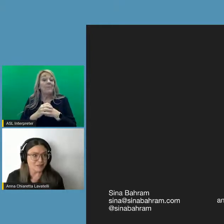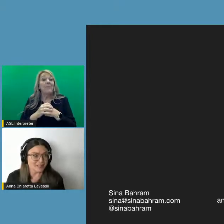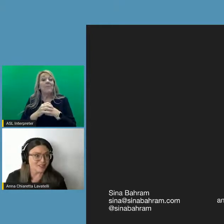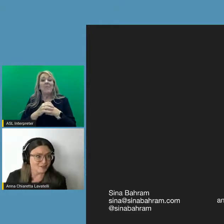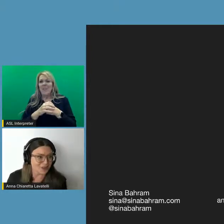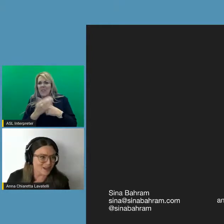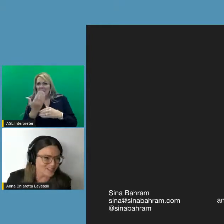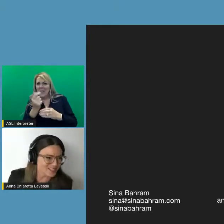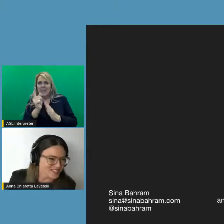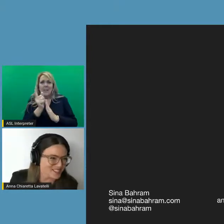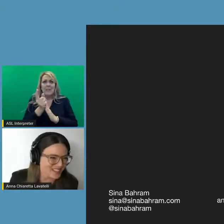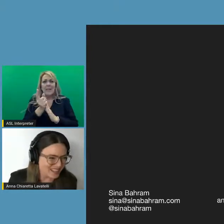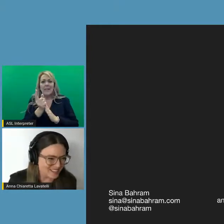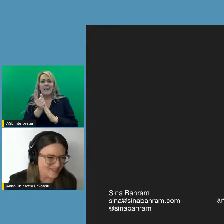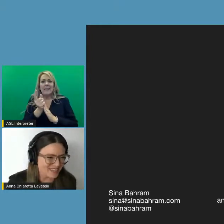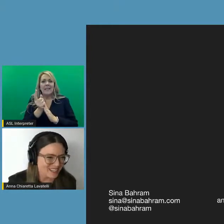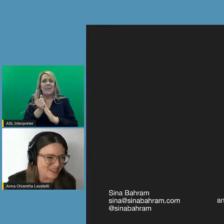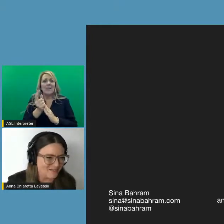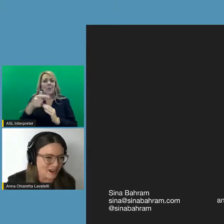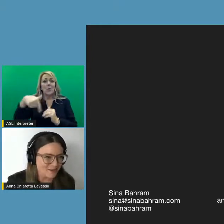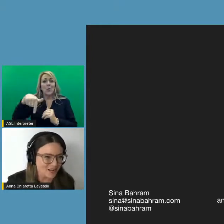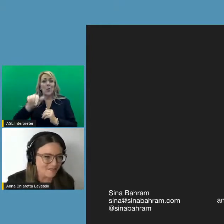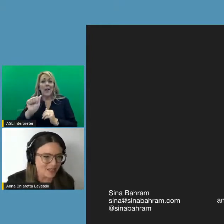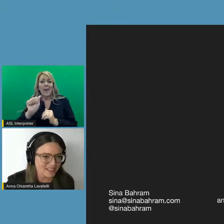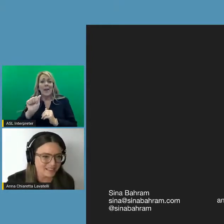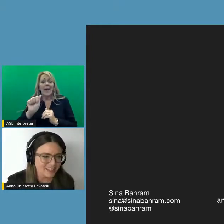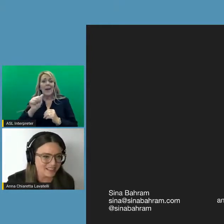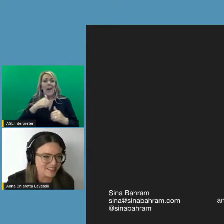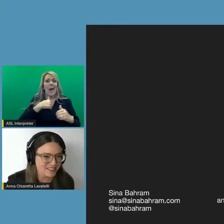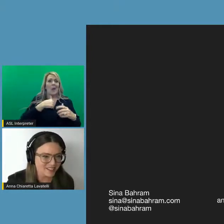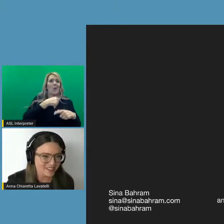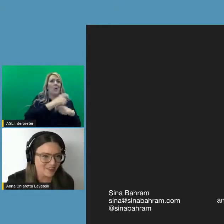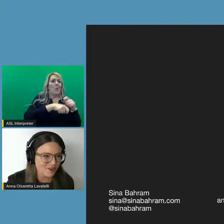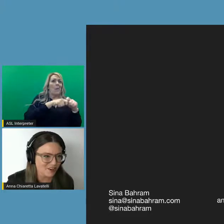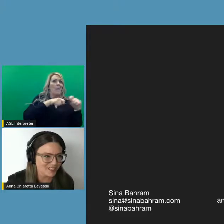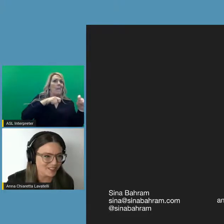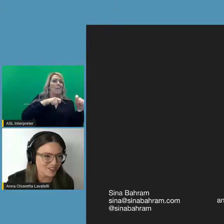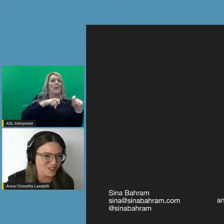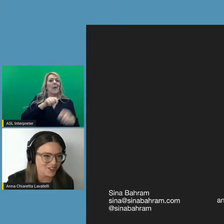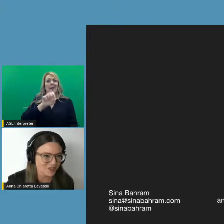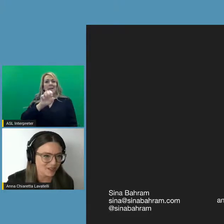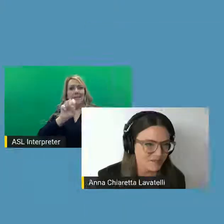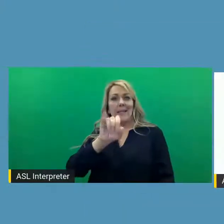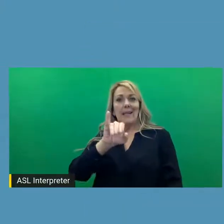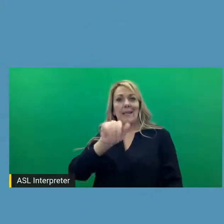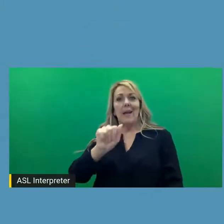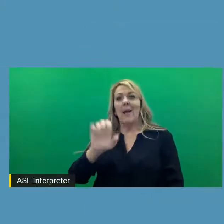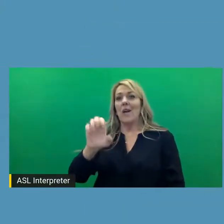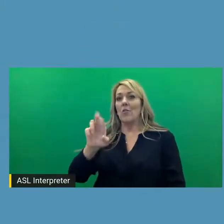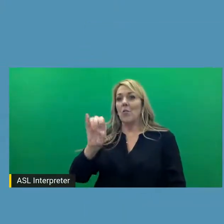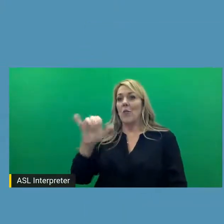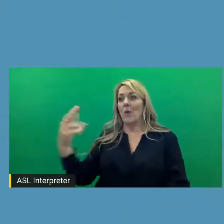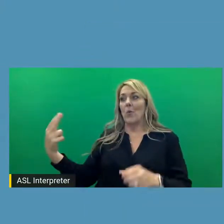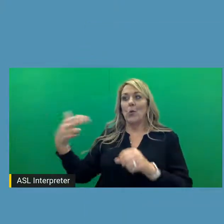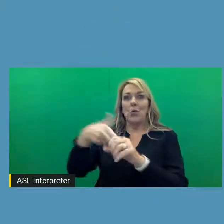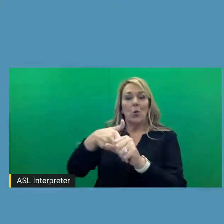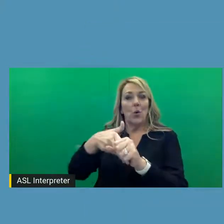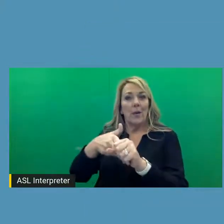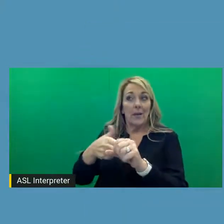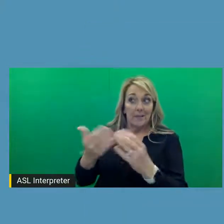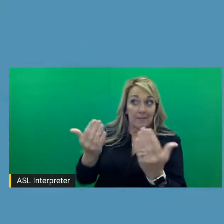least 15 minutes for questions, let me wrap it up and get Sina and Corey to join me for